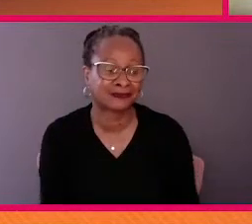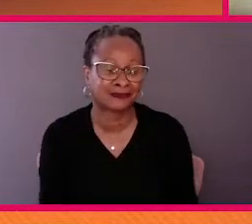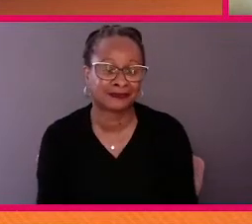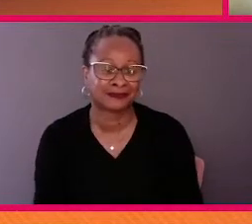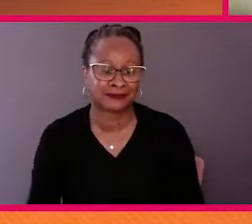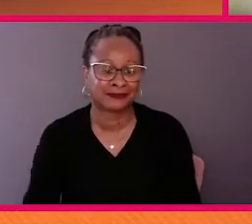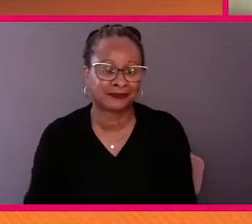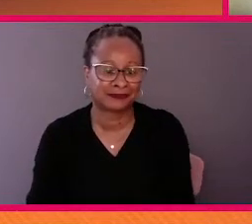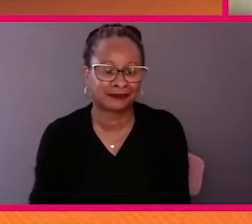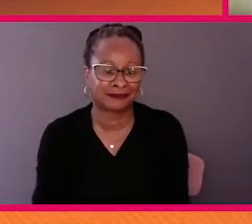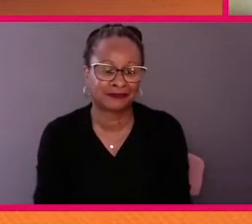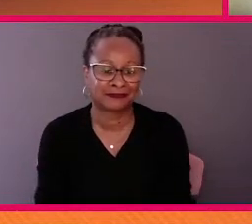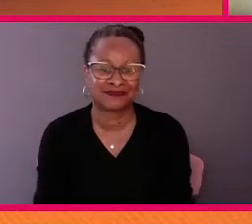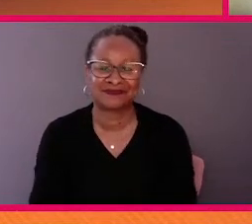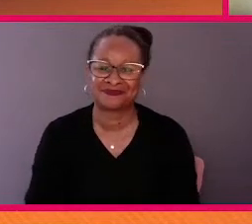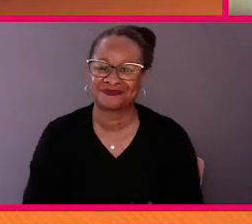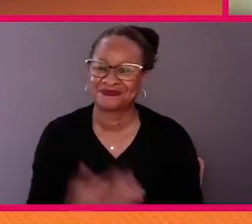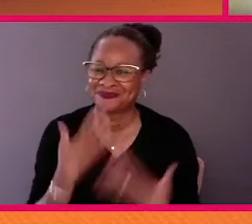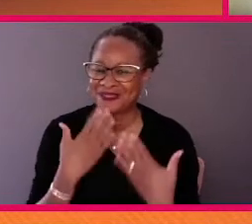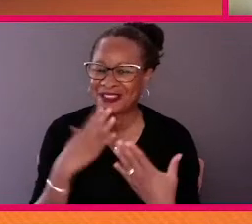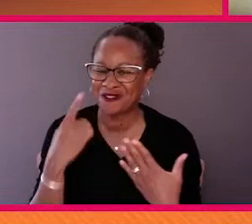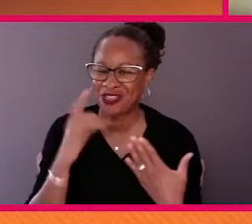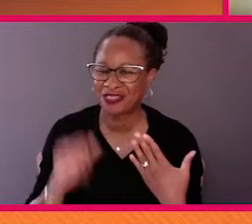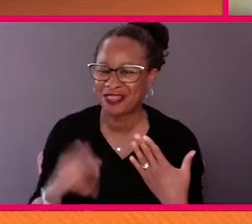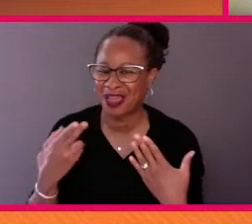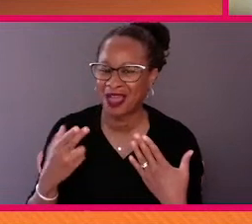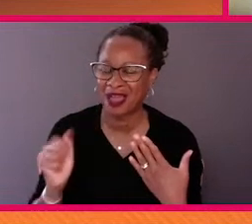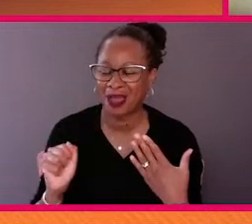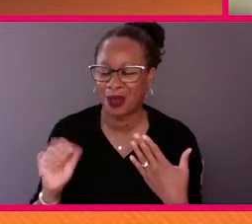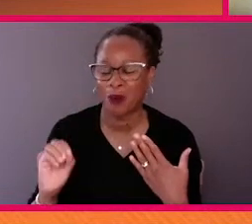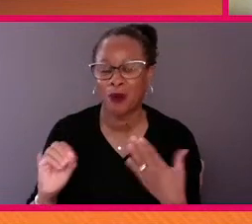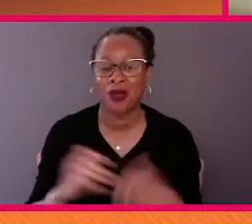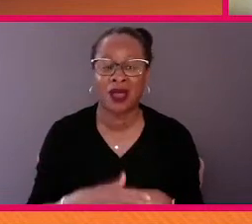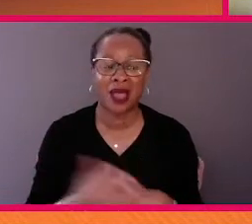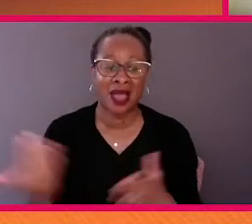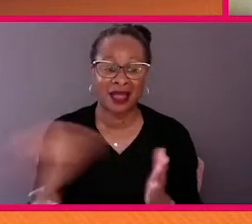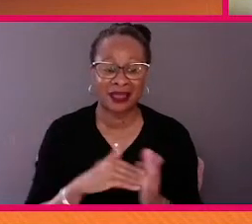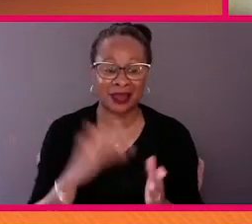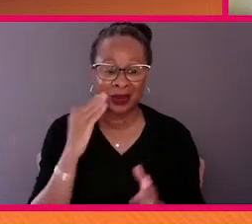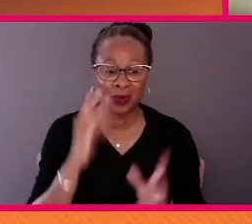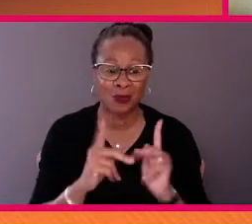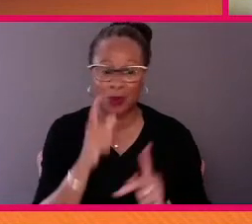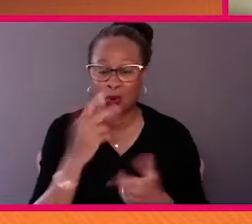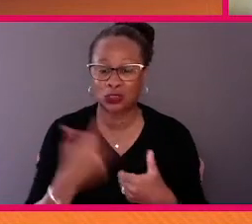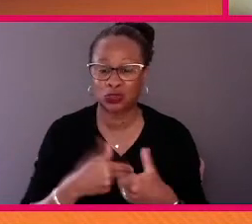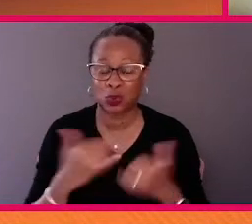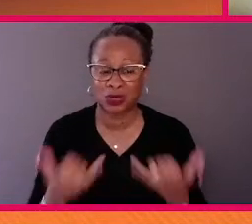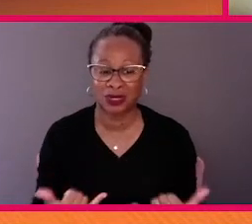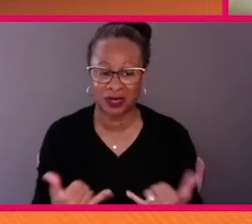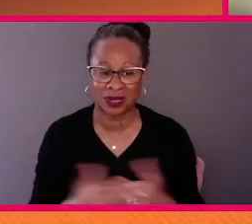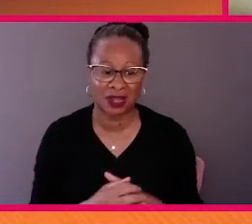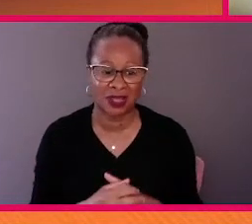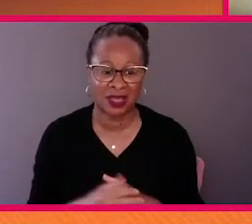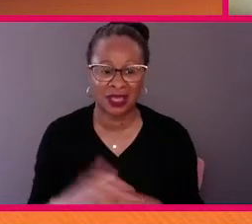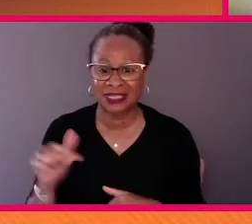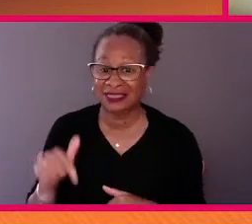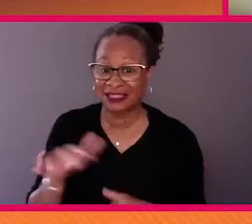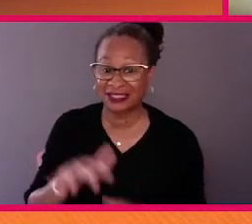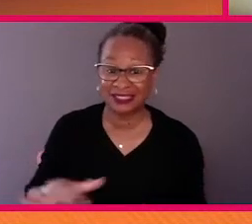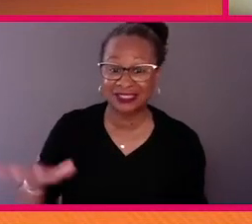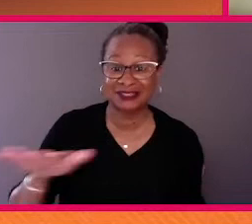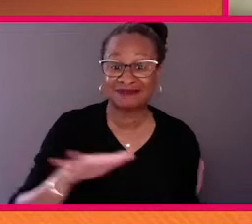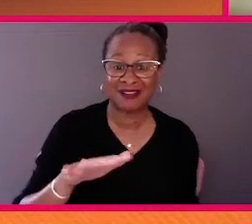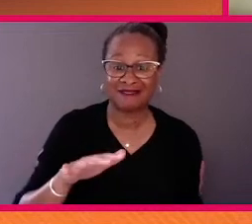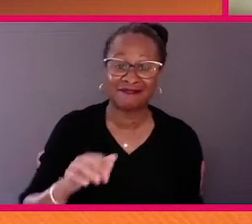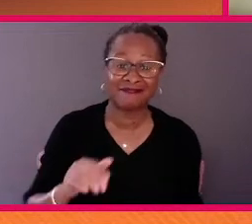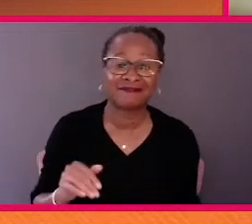Great. Thank you so much for that. And again, I know that those folks that are joining now, this field, and